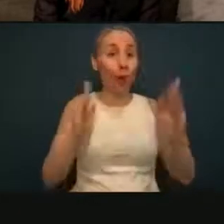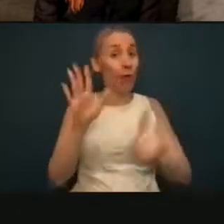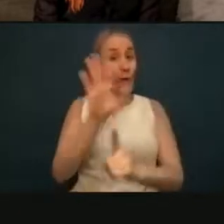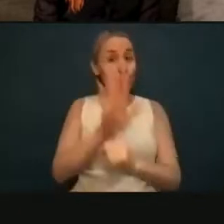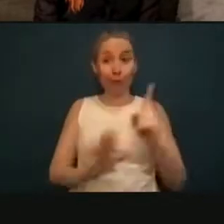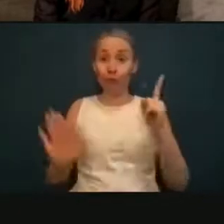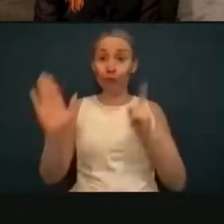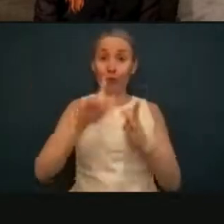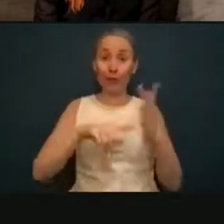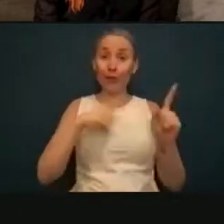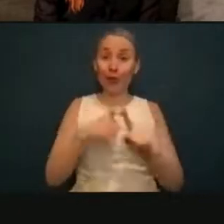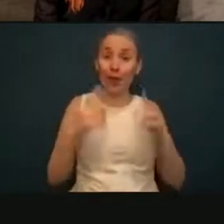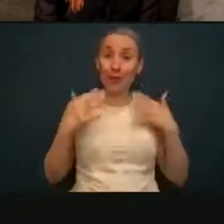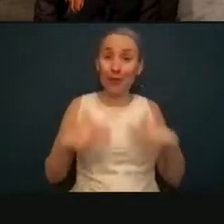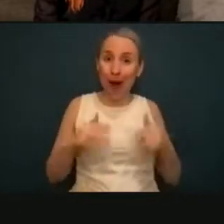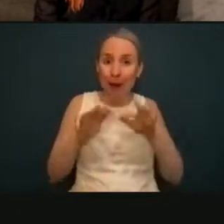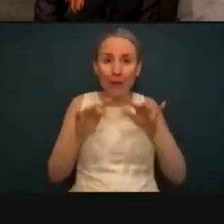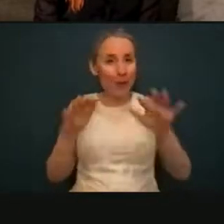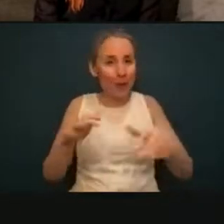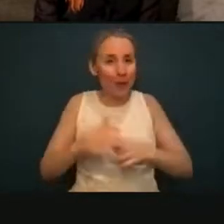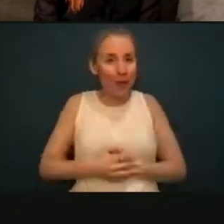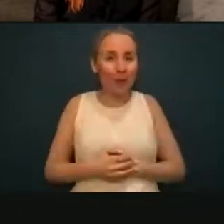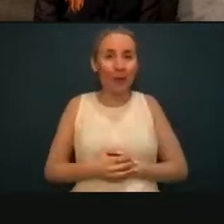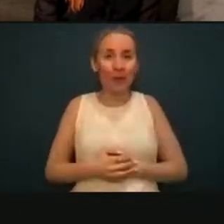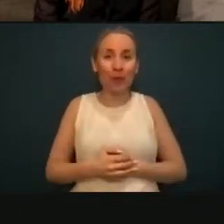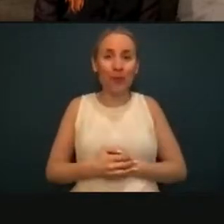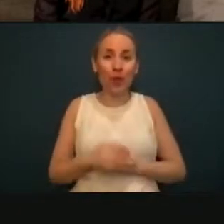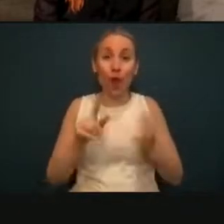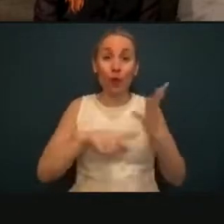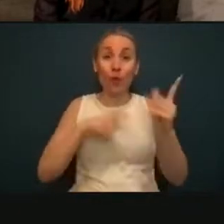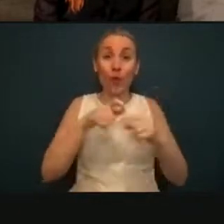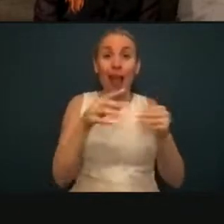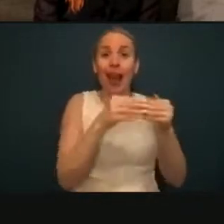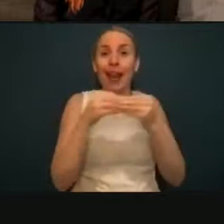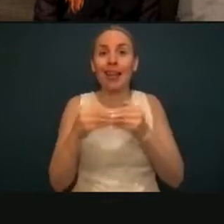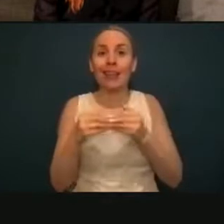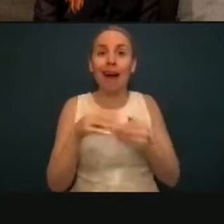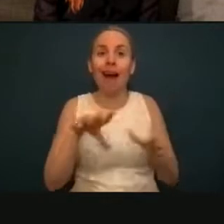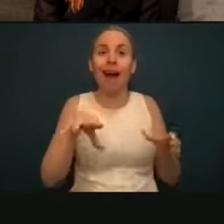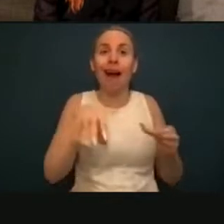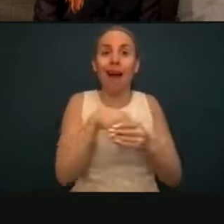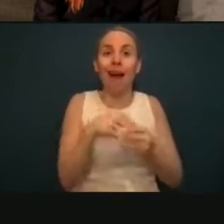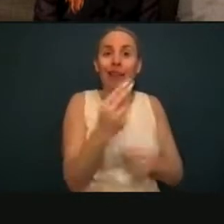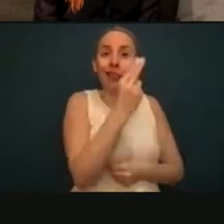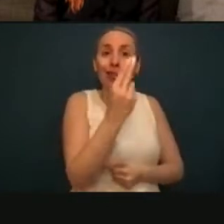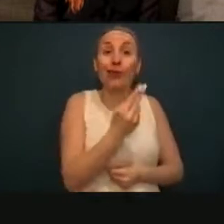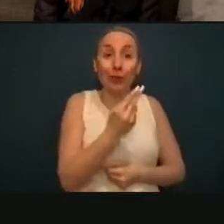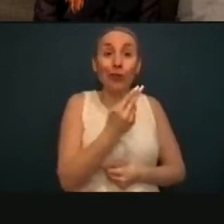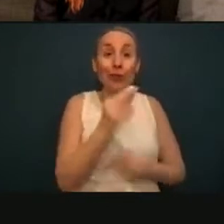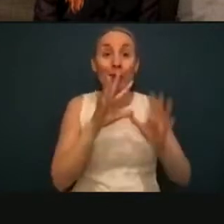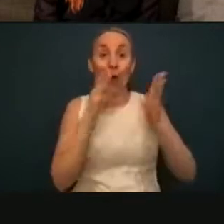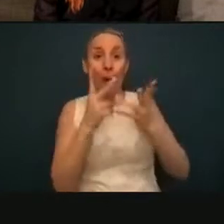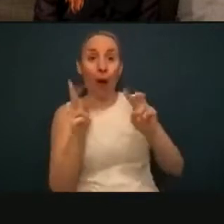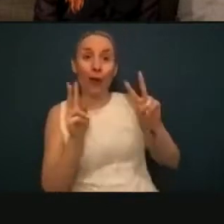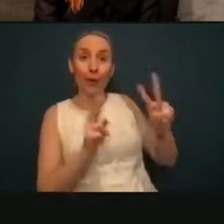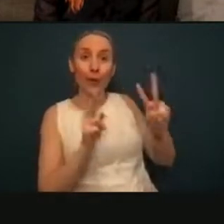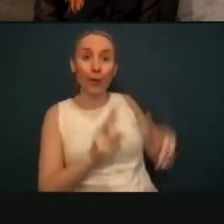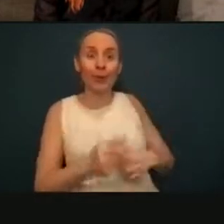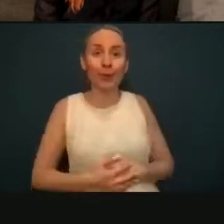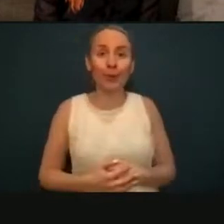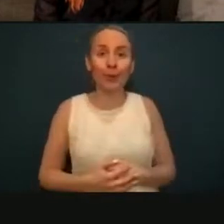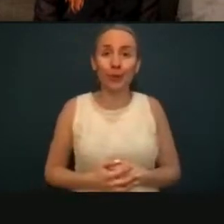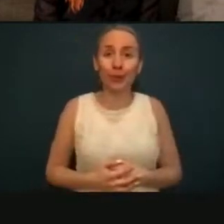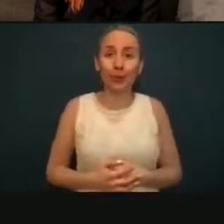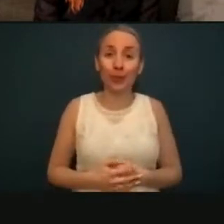You know, the UK was a global leader in inclusive arts. And so I think it's really important that we all